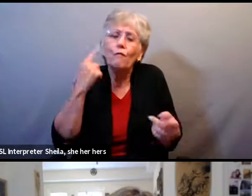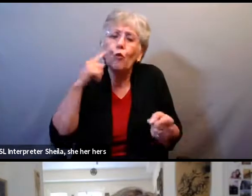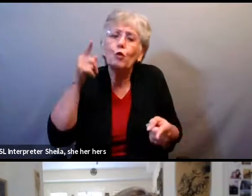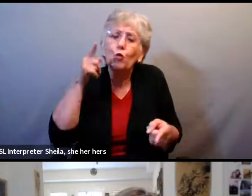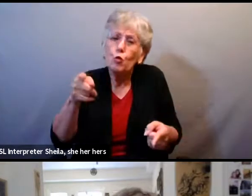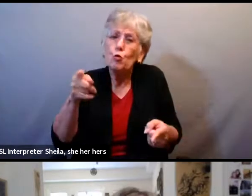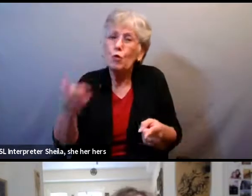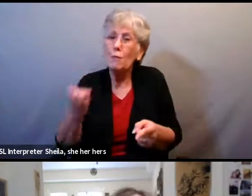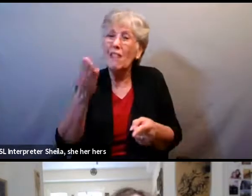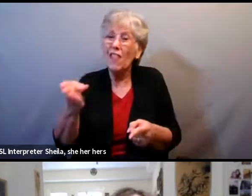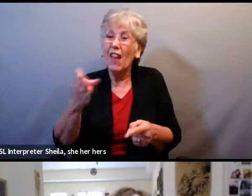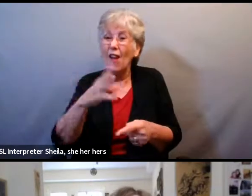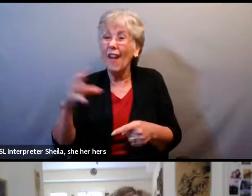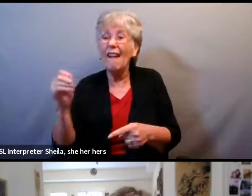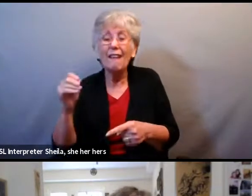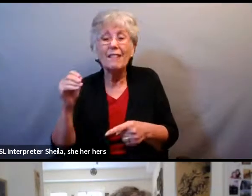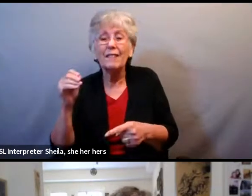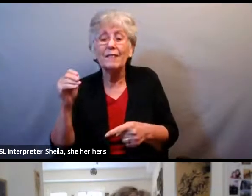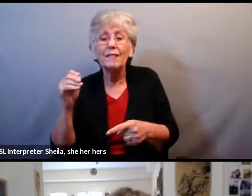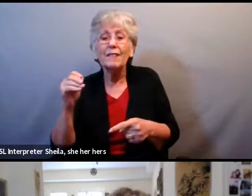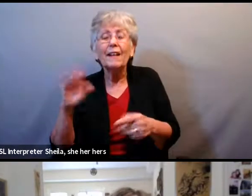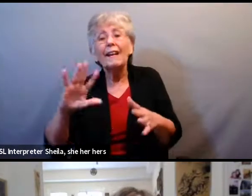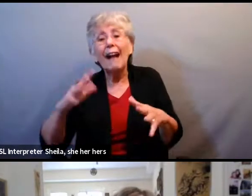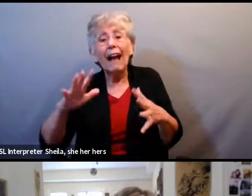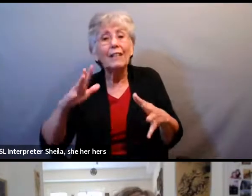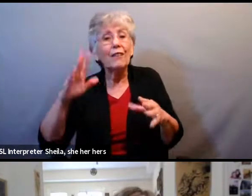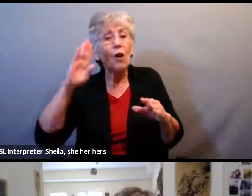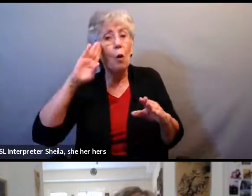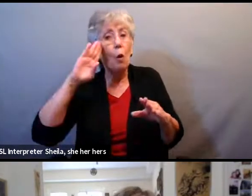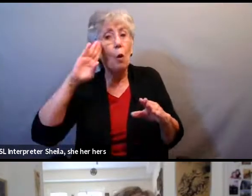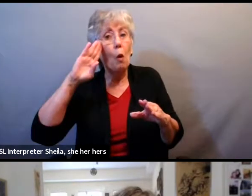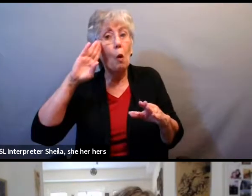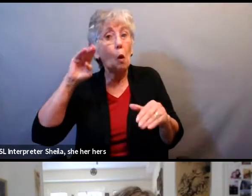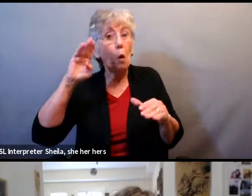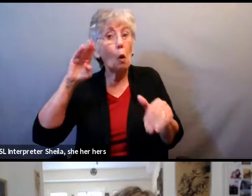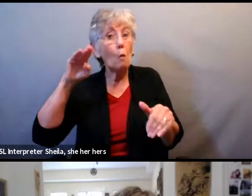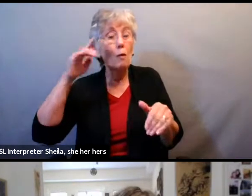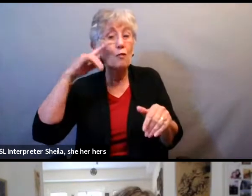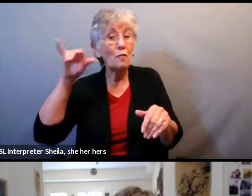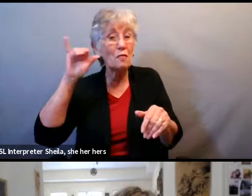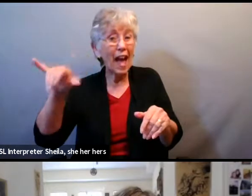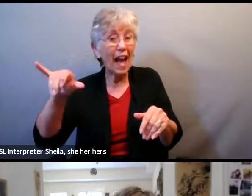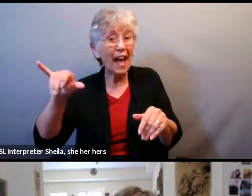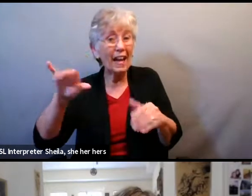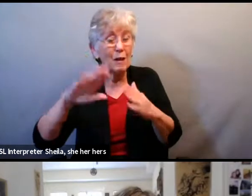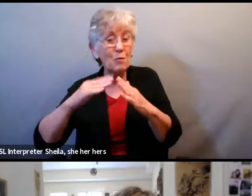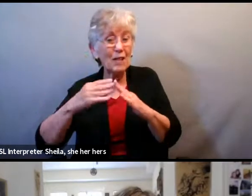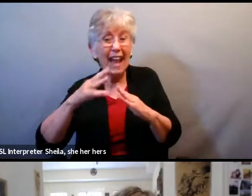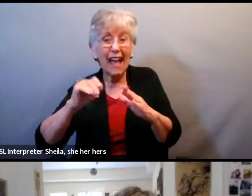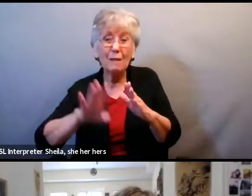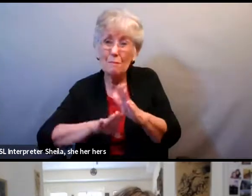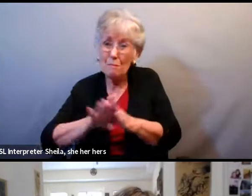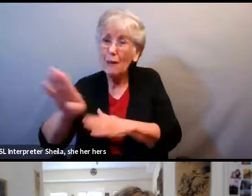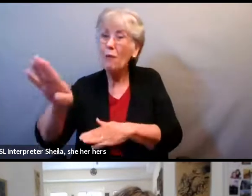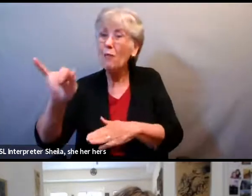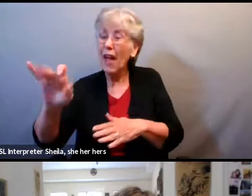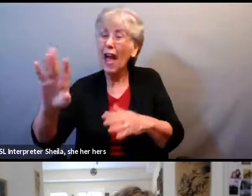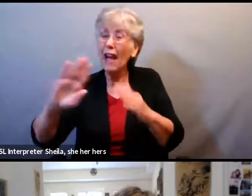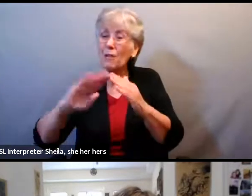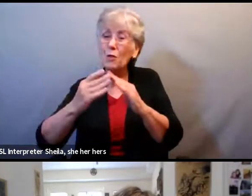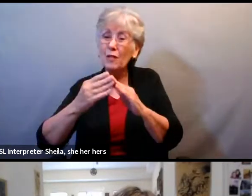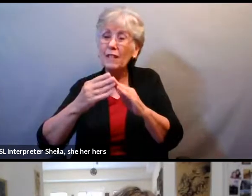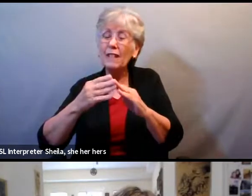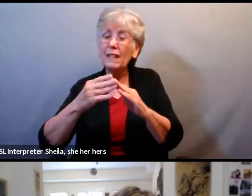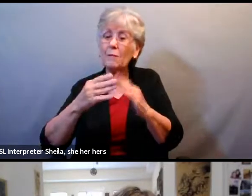to kind of hope for that community and like build that community, but like hope